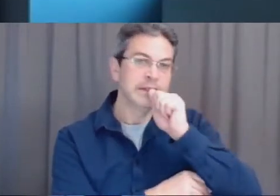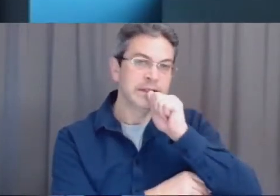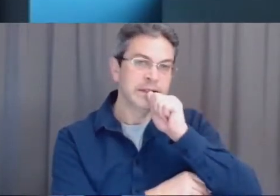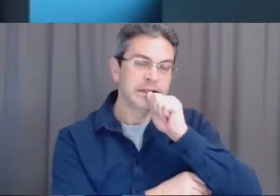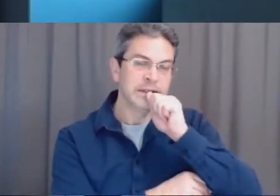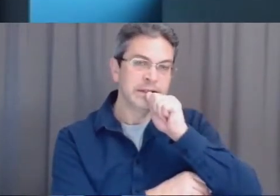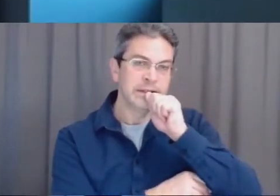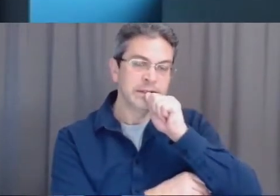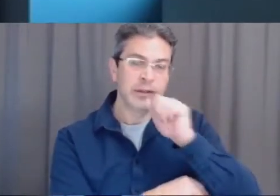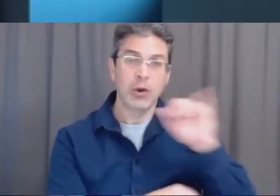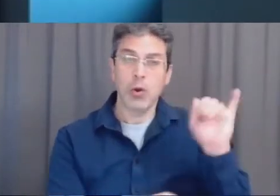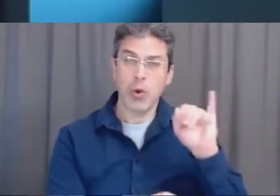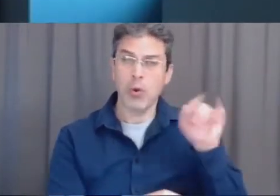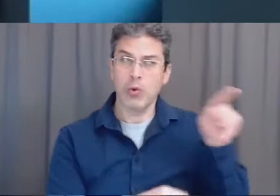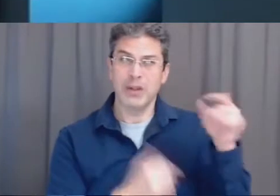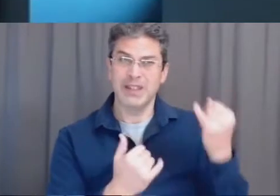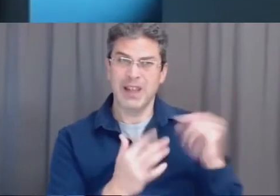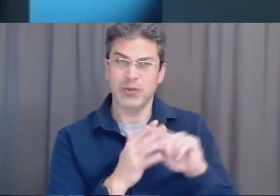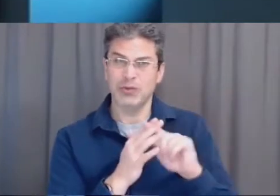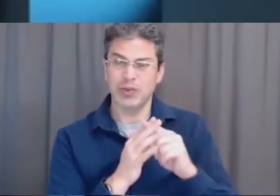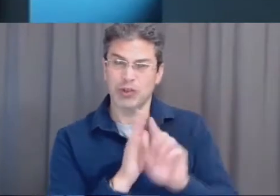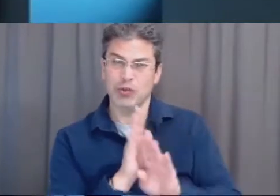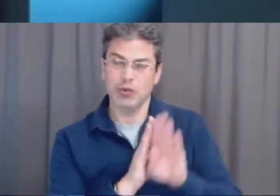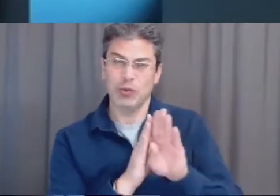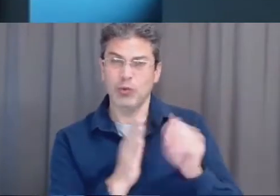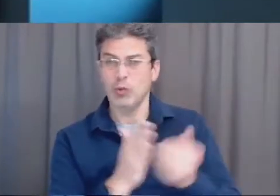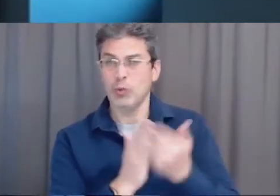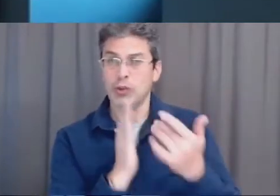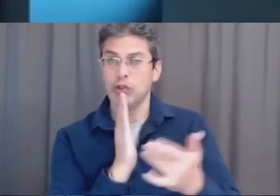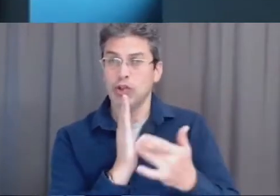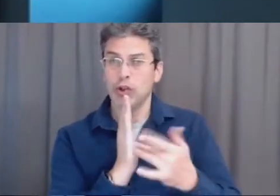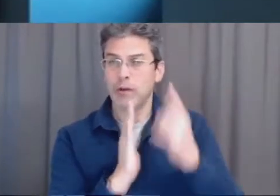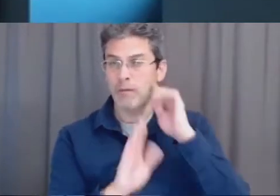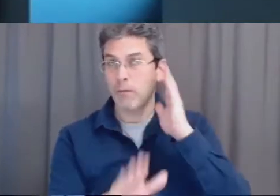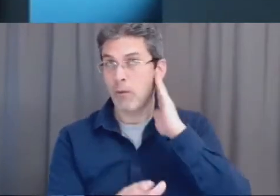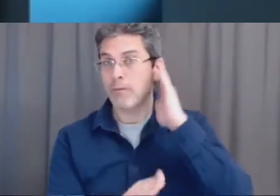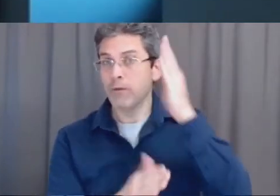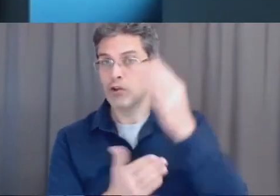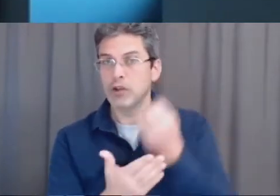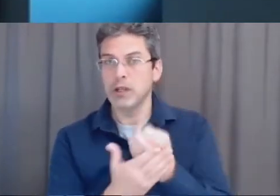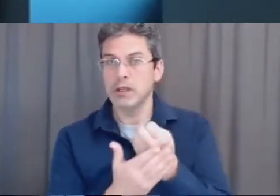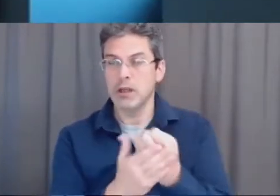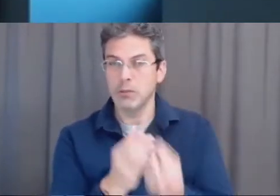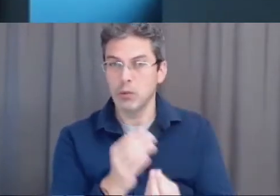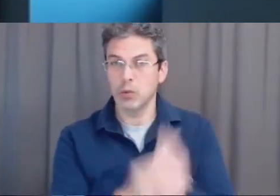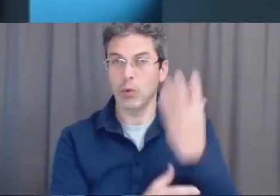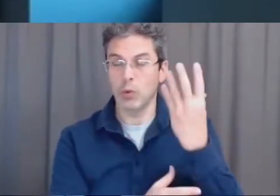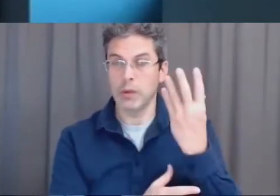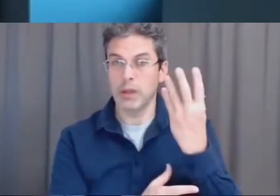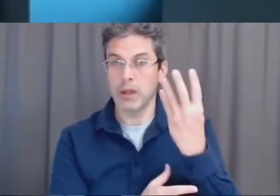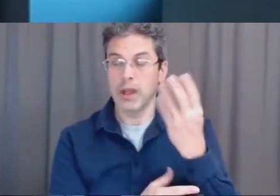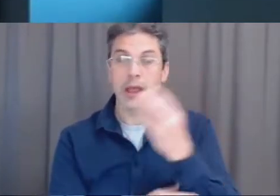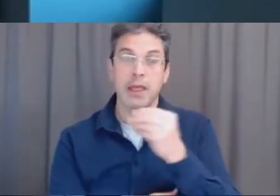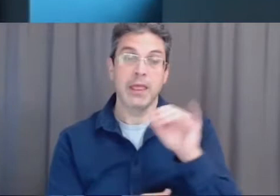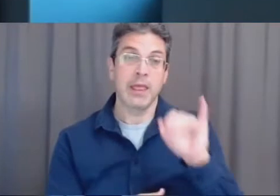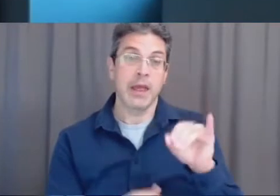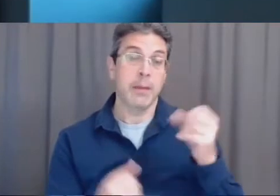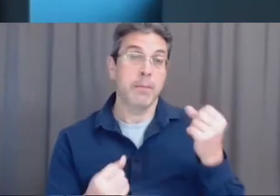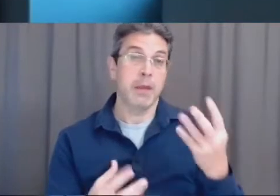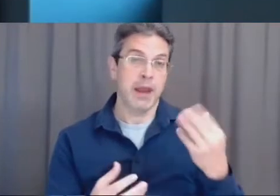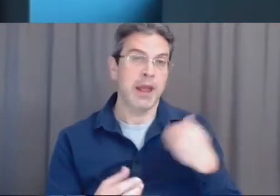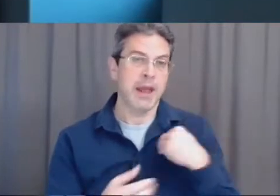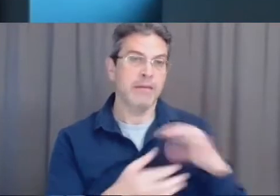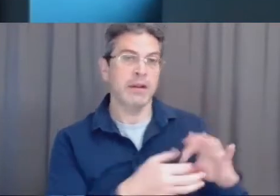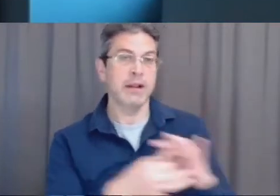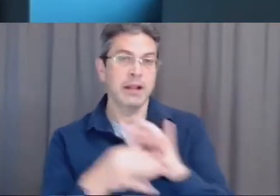dominate emerging technologies that will be the drivers of future economic growth, and which in many cases have military applications